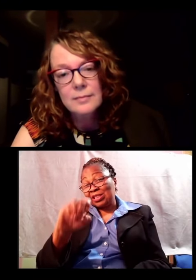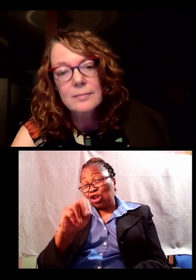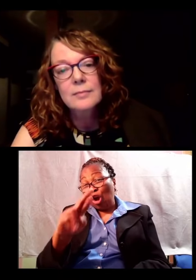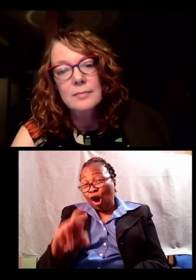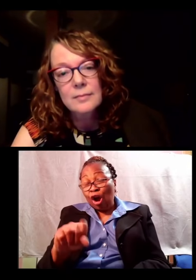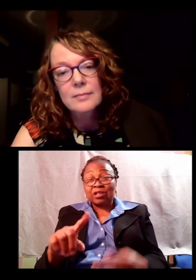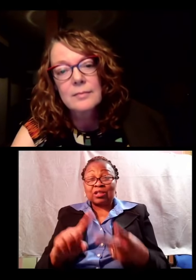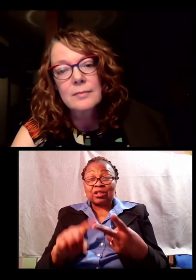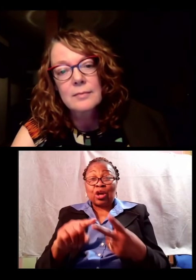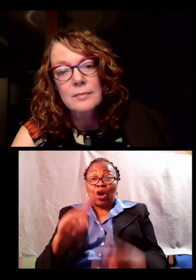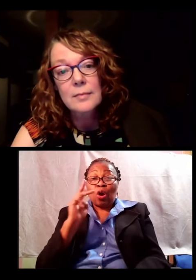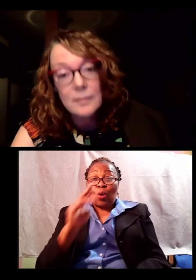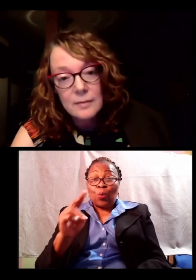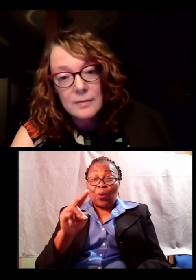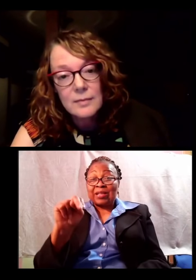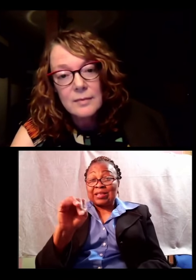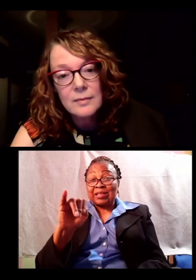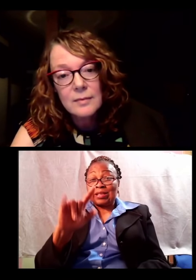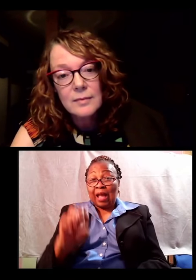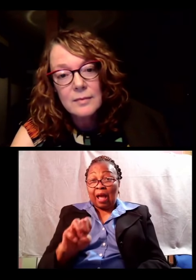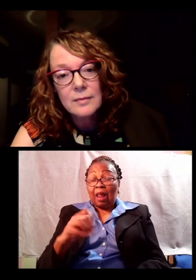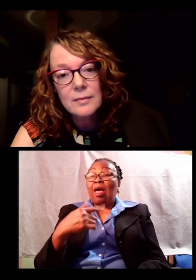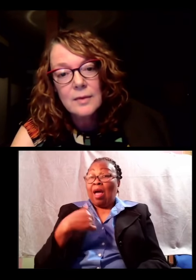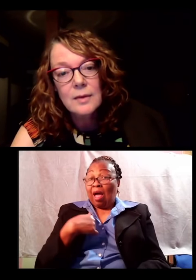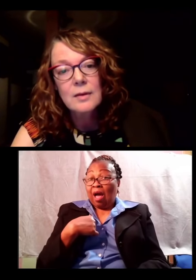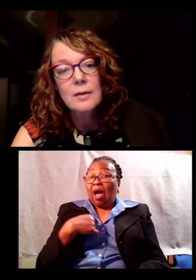I in fact got from a crow in the backyard,